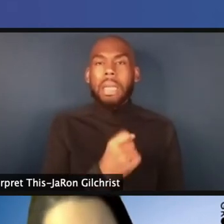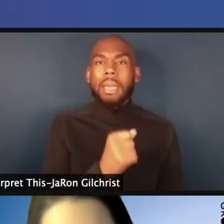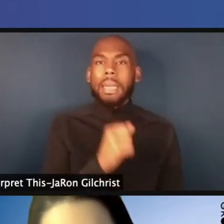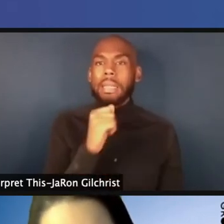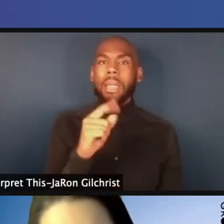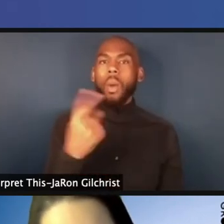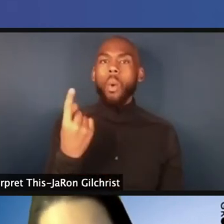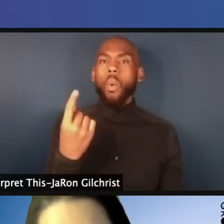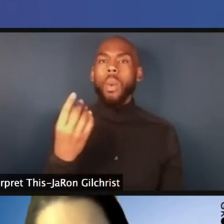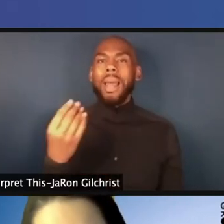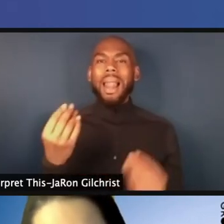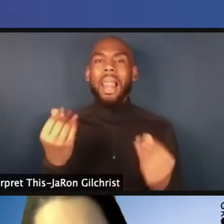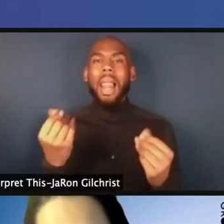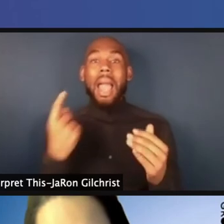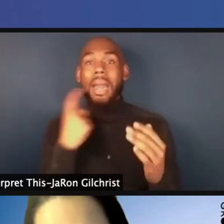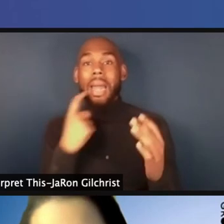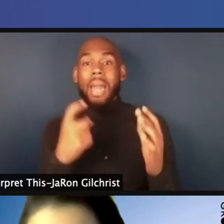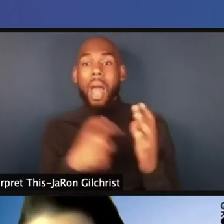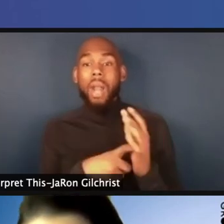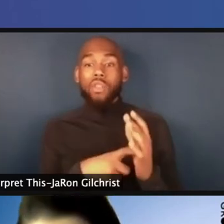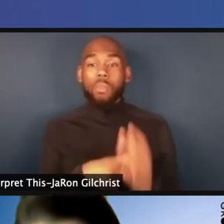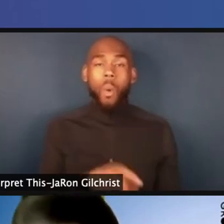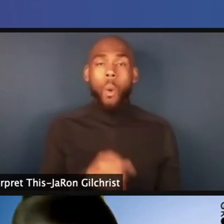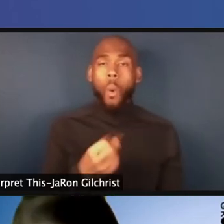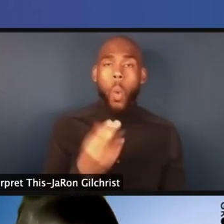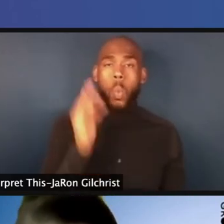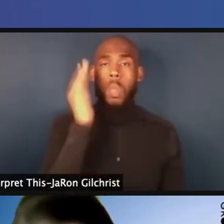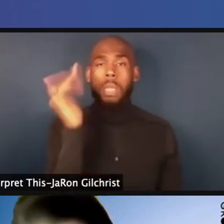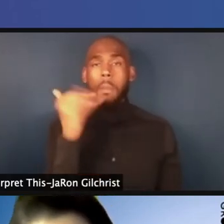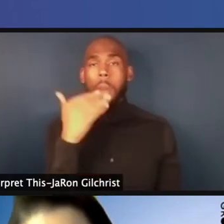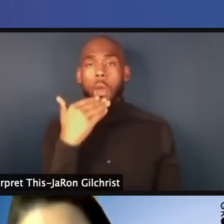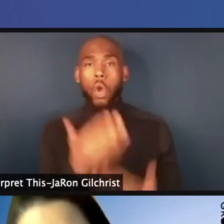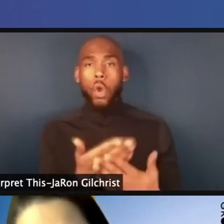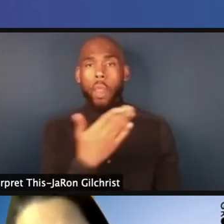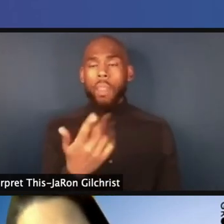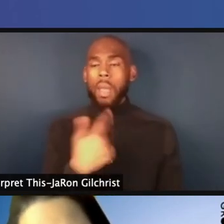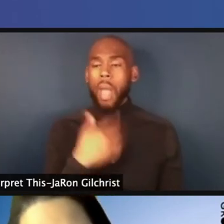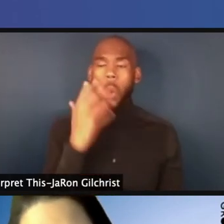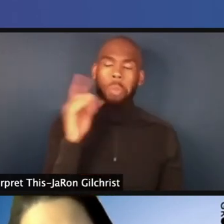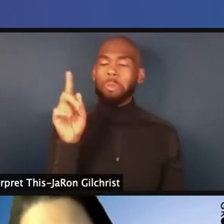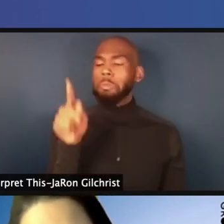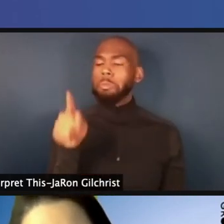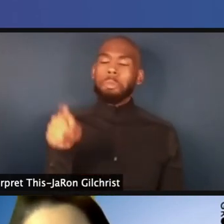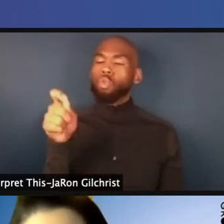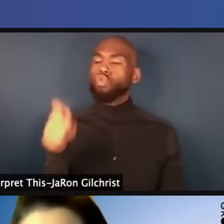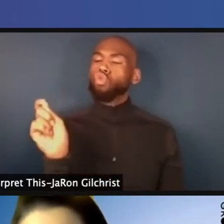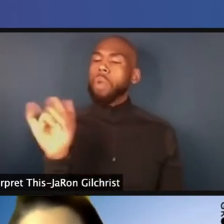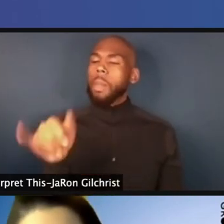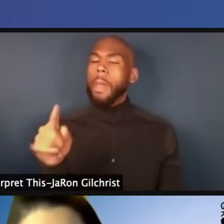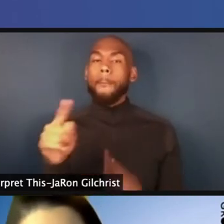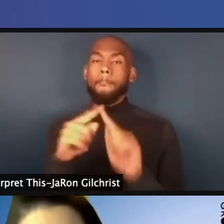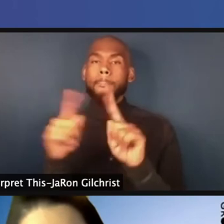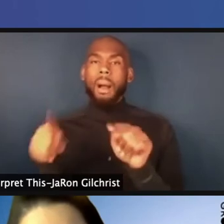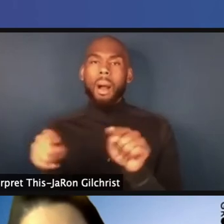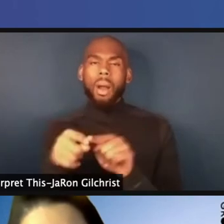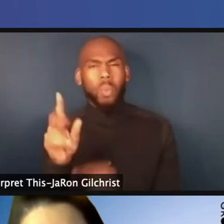acknowledgement, is not a, well, that seems like a good thing to do, so I shall check that box. But really understanding